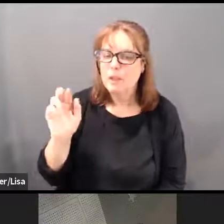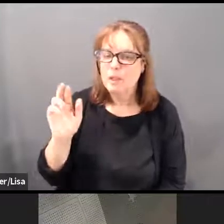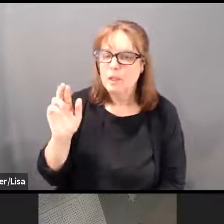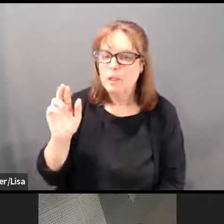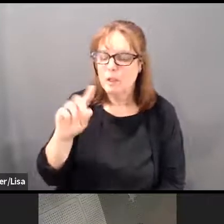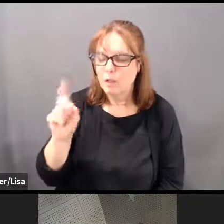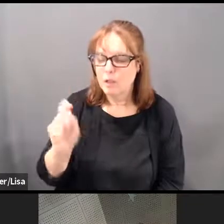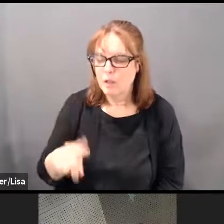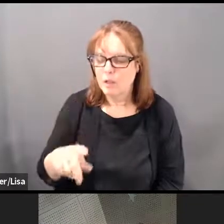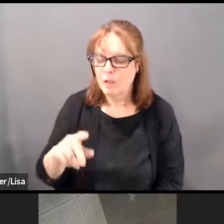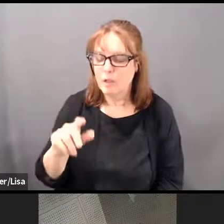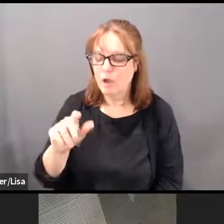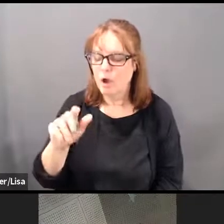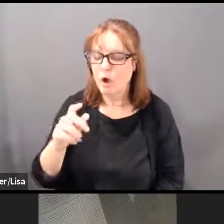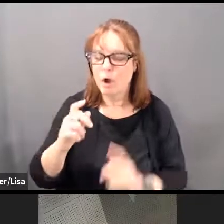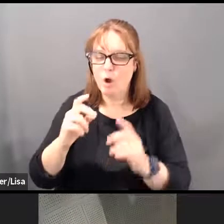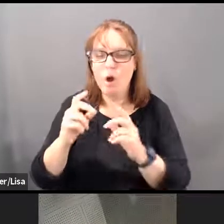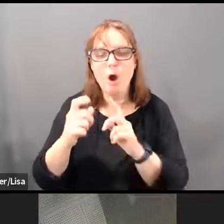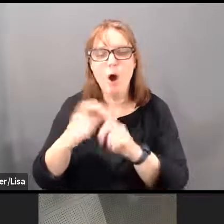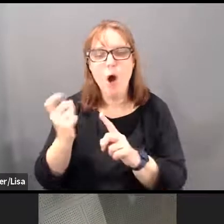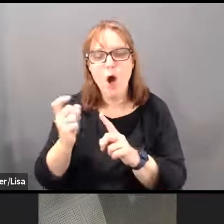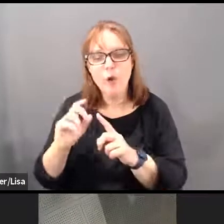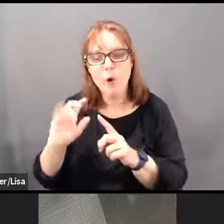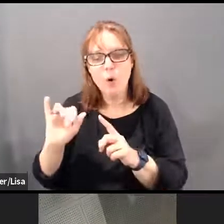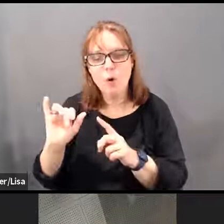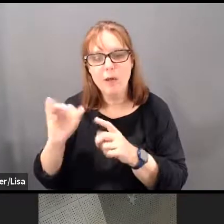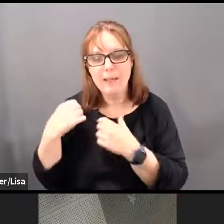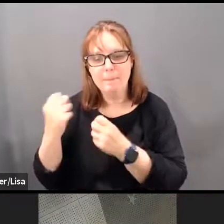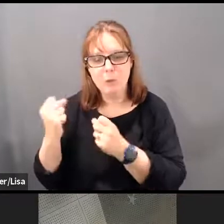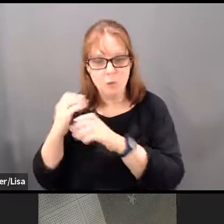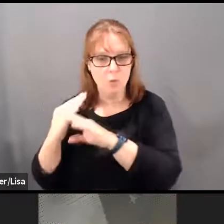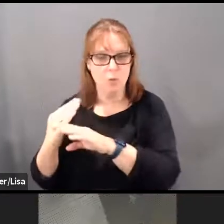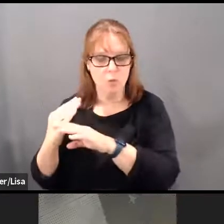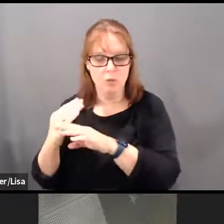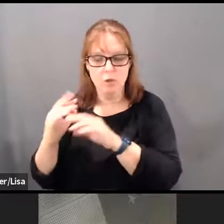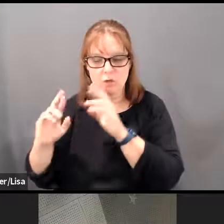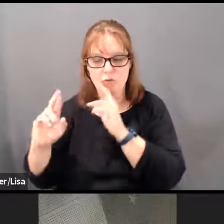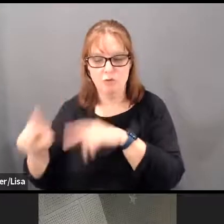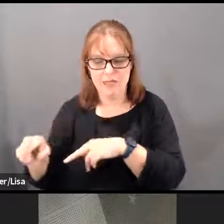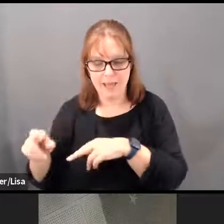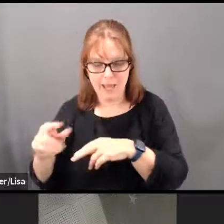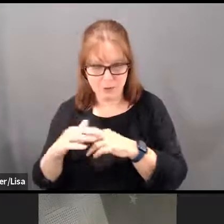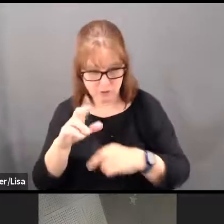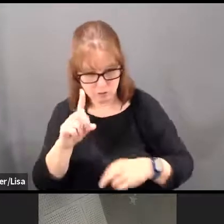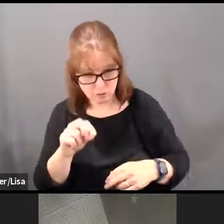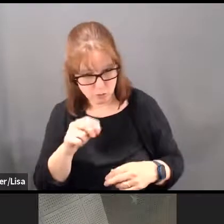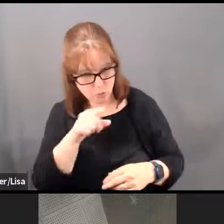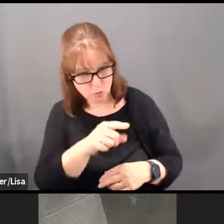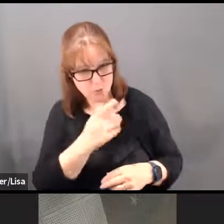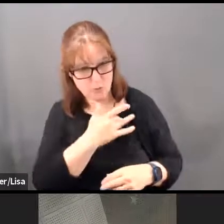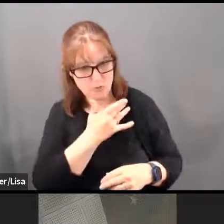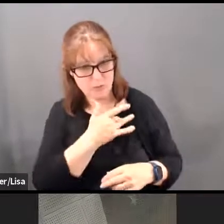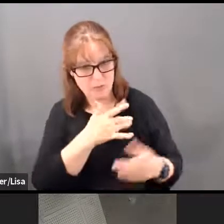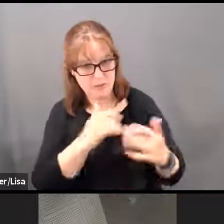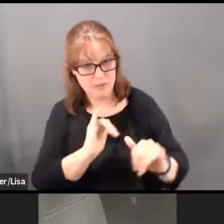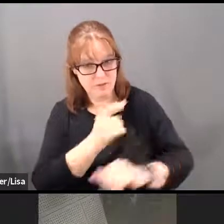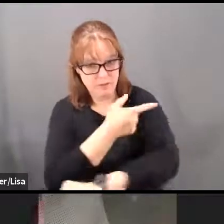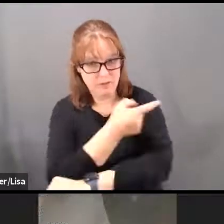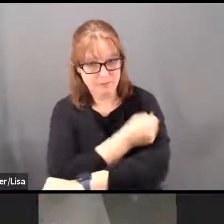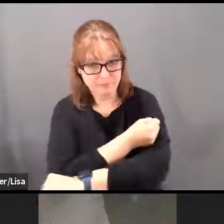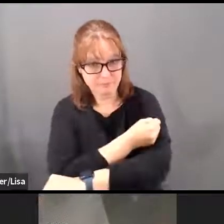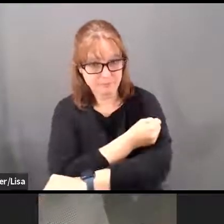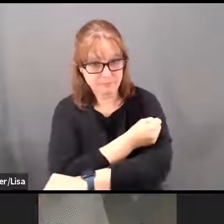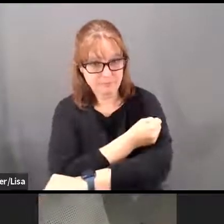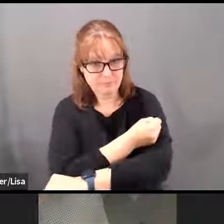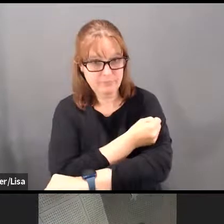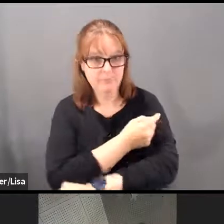being an autoimmune reaction. Would the vaccine be recommended? Yeah, I think the vaccine is still recommended. I think if you have any question, I would